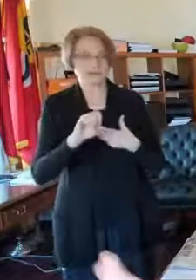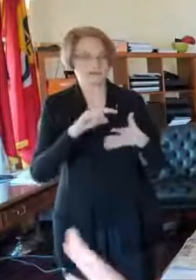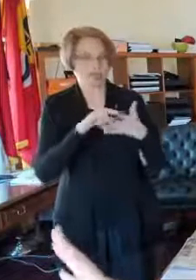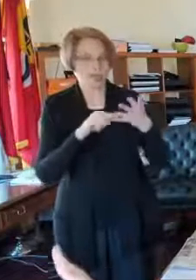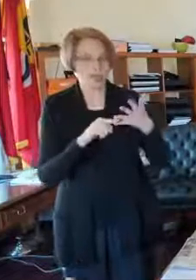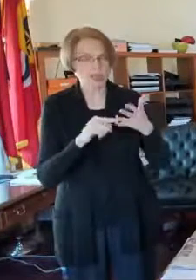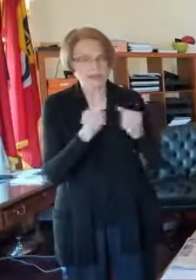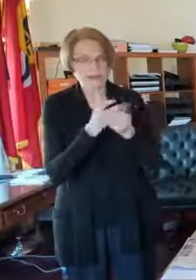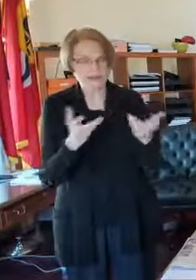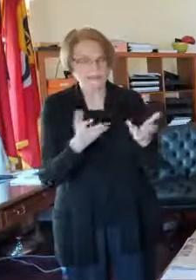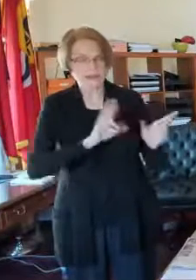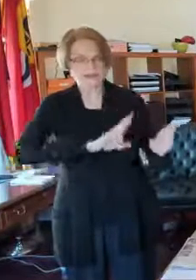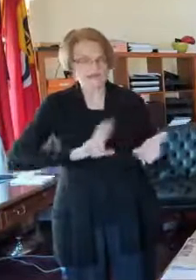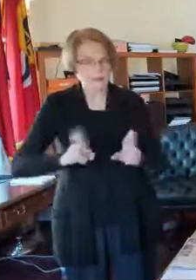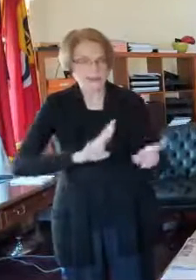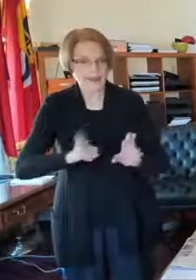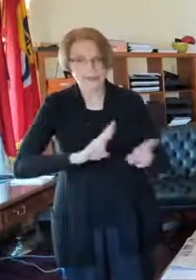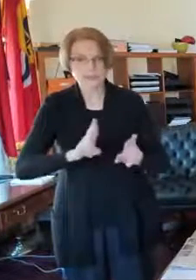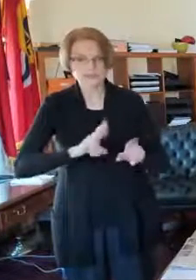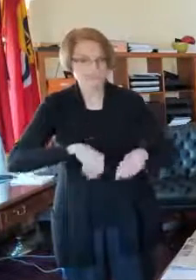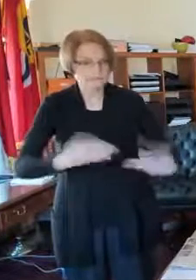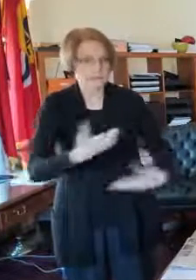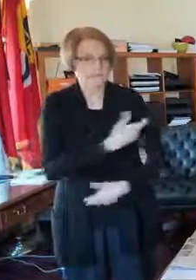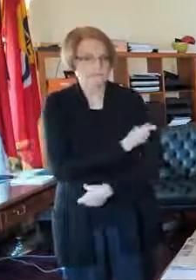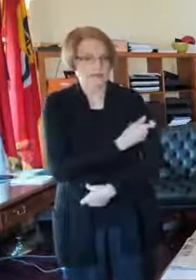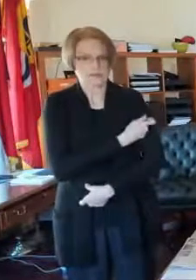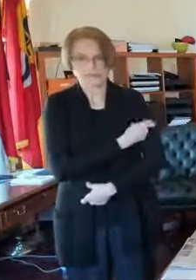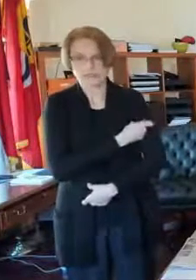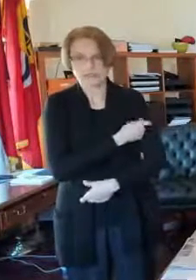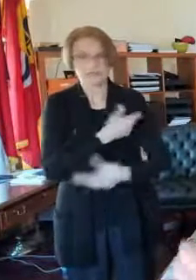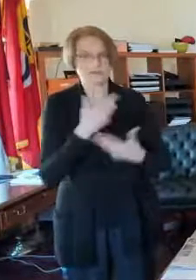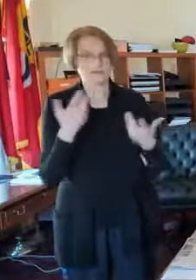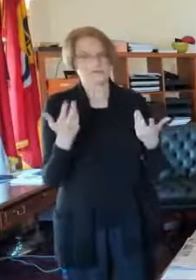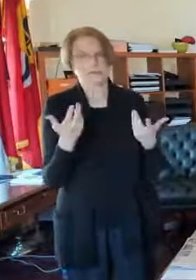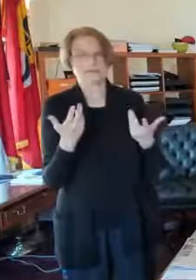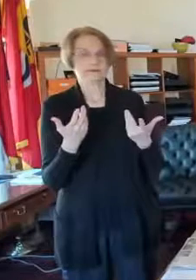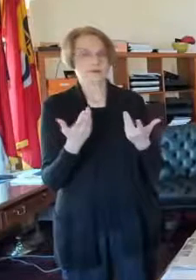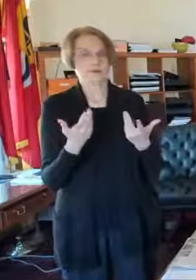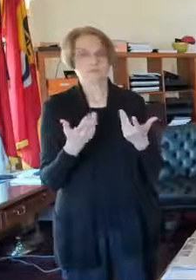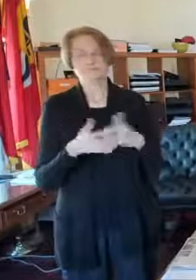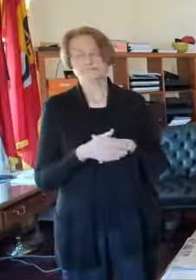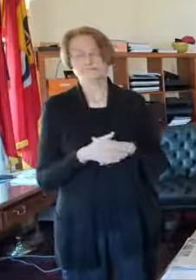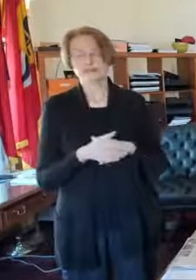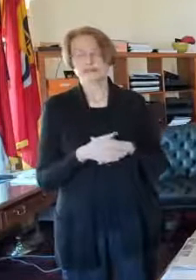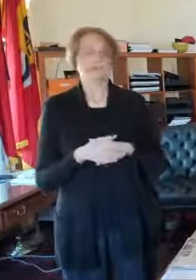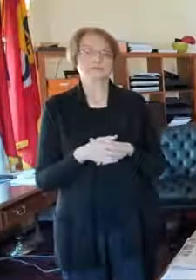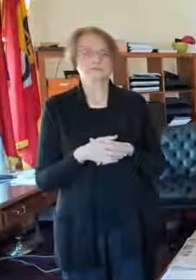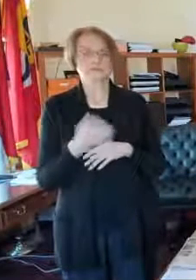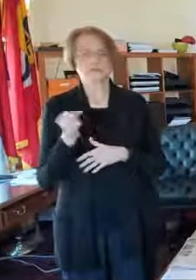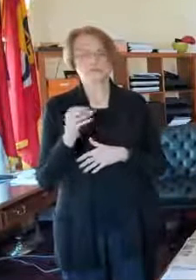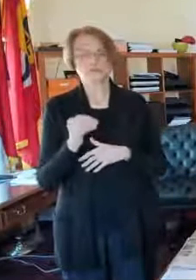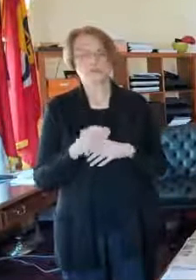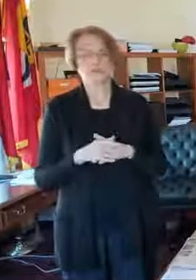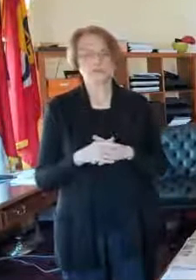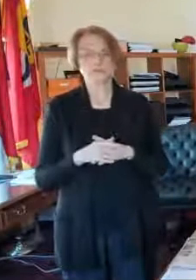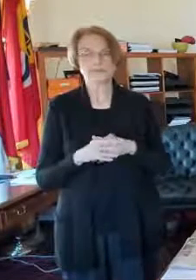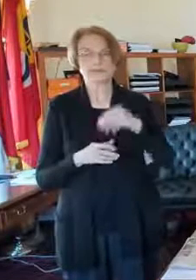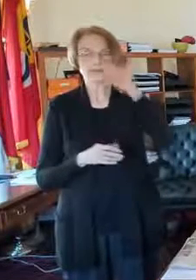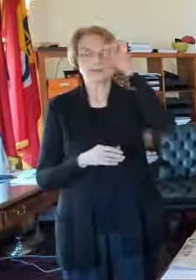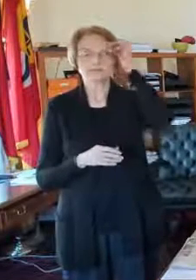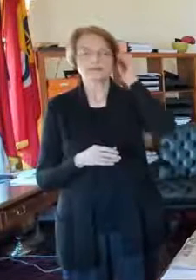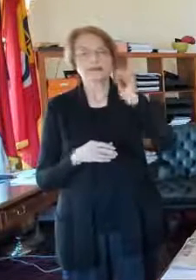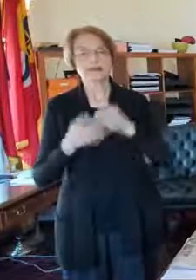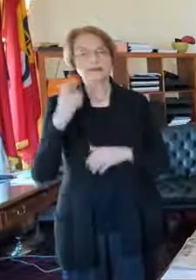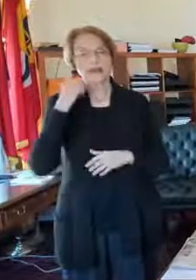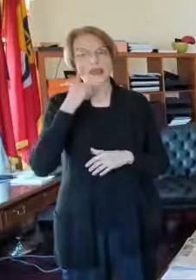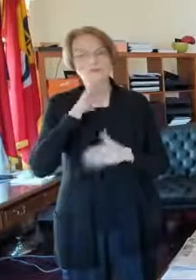the other related medical supplies that go with that. And so, I think we